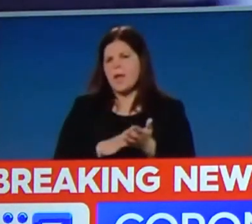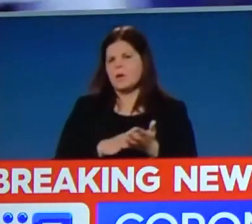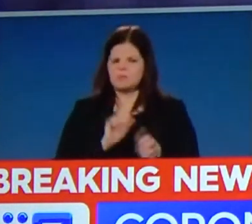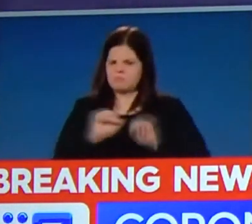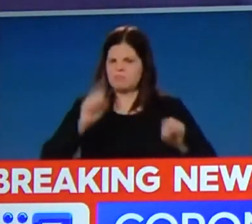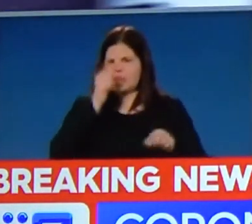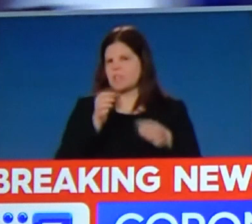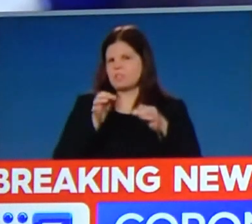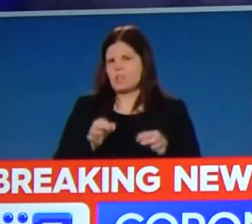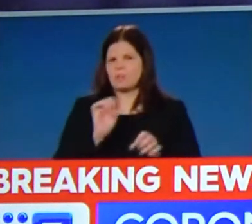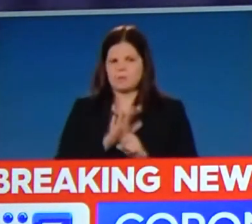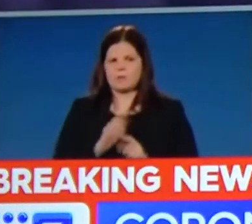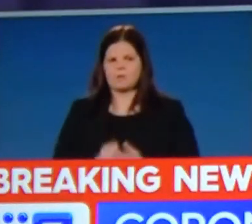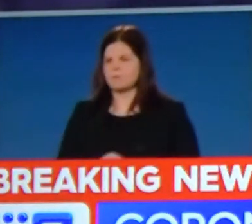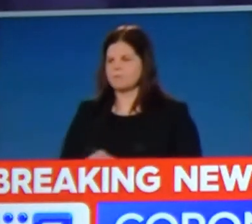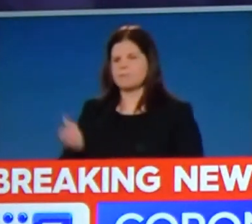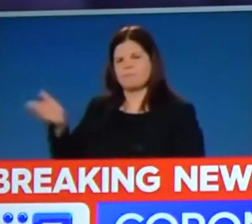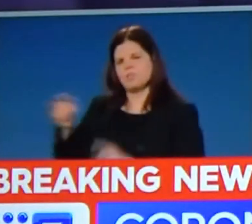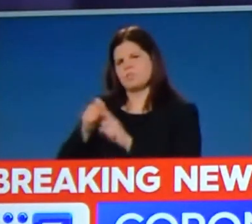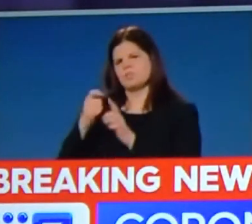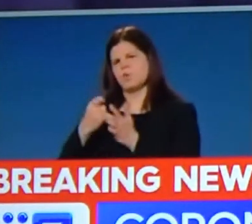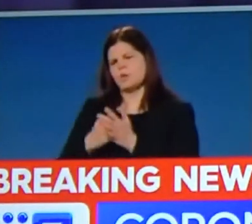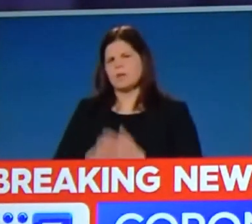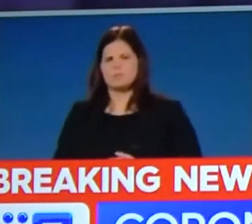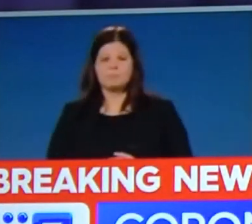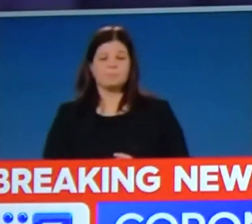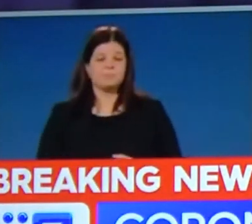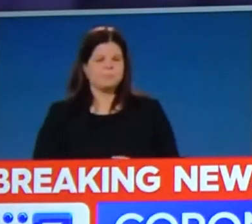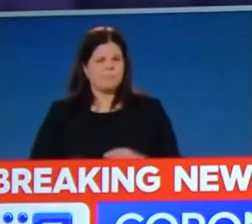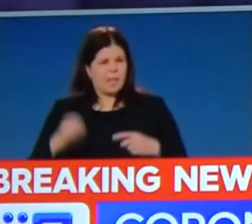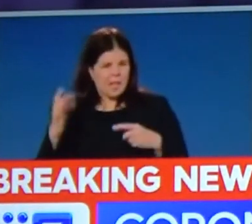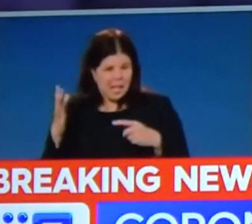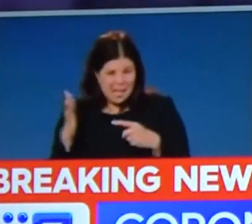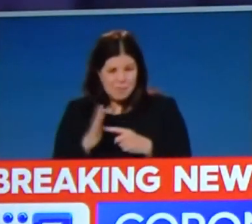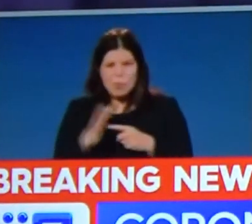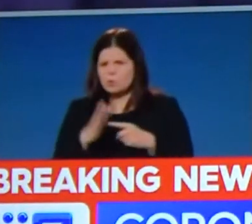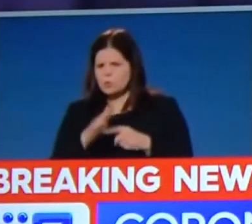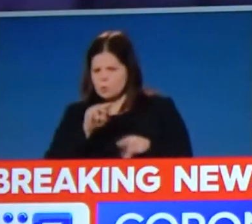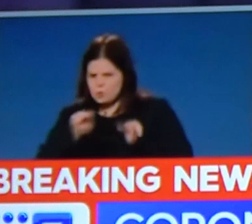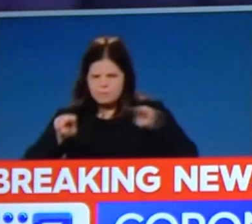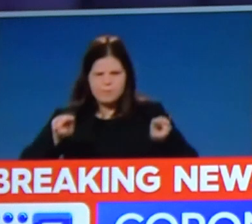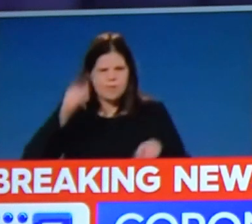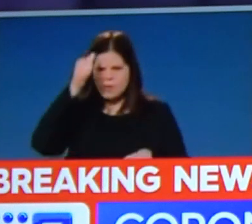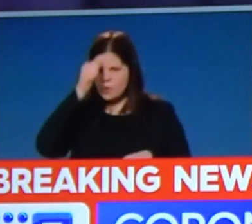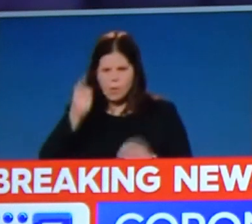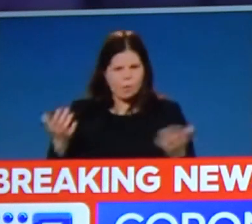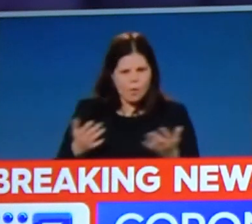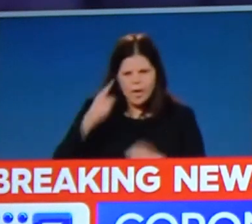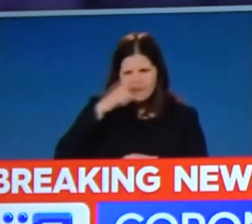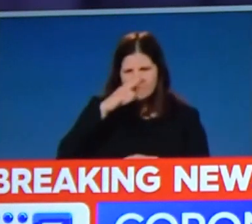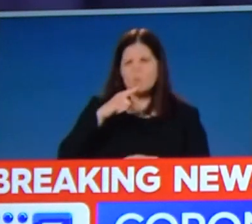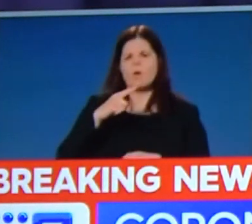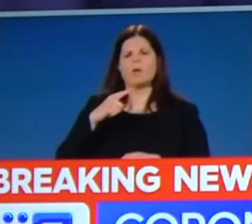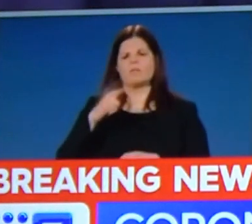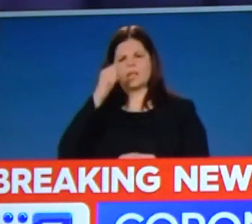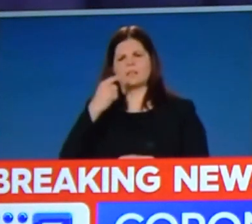think the important thing is to be able to contact trace and isolate everybody. And if you have a situation where